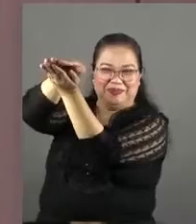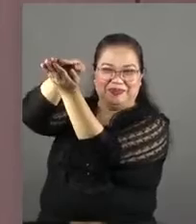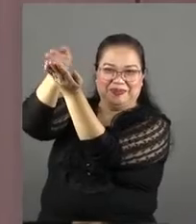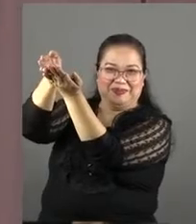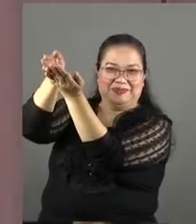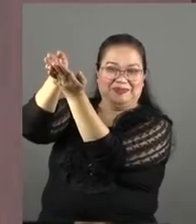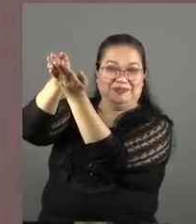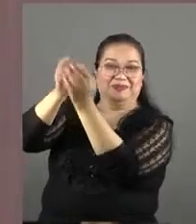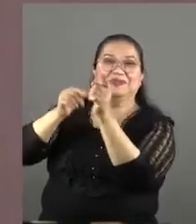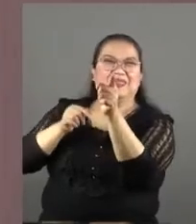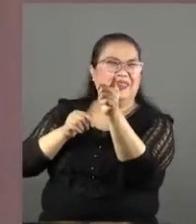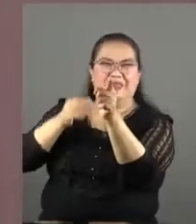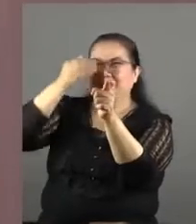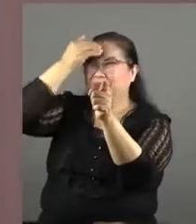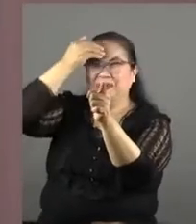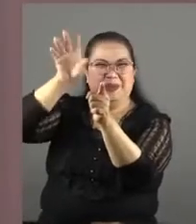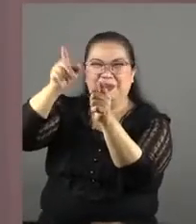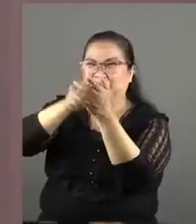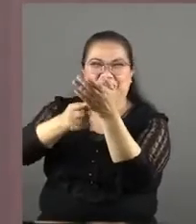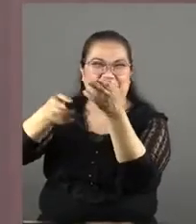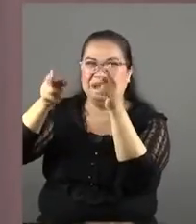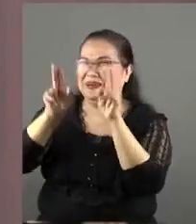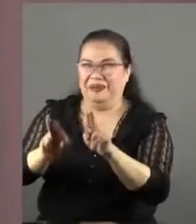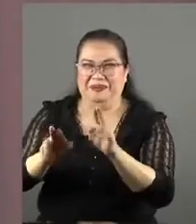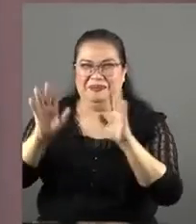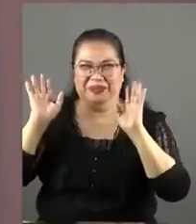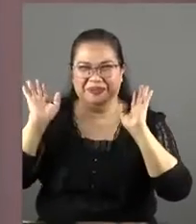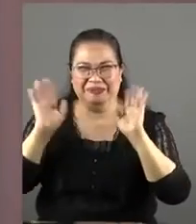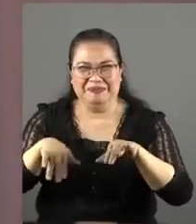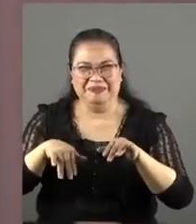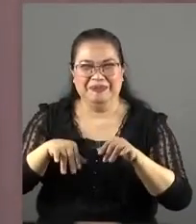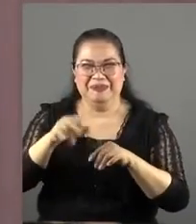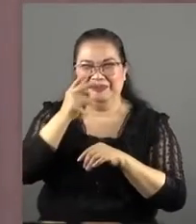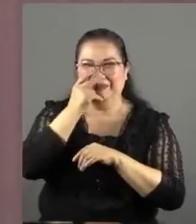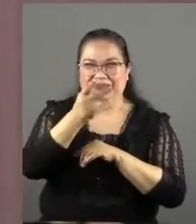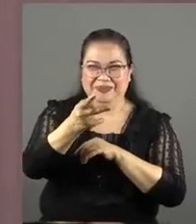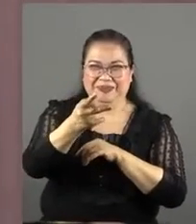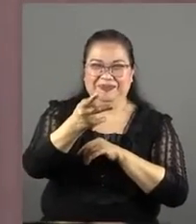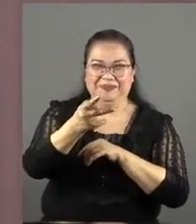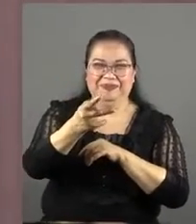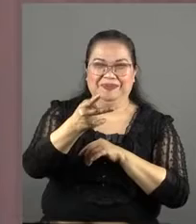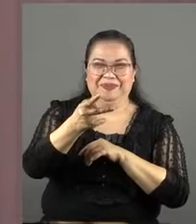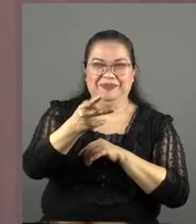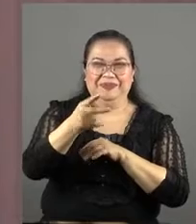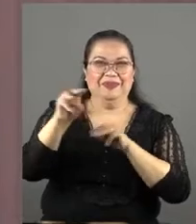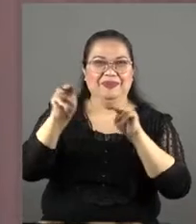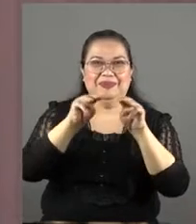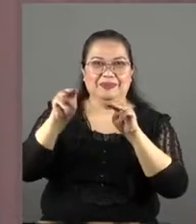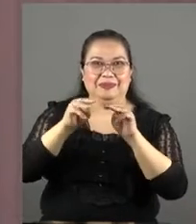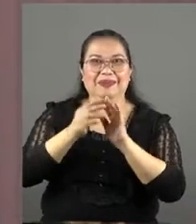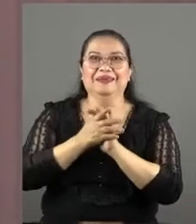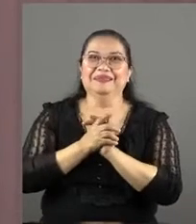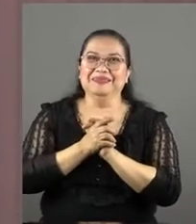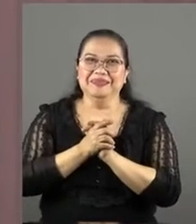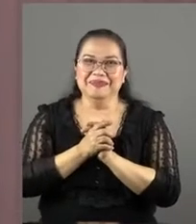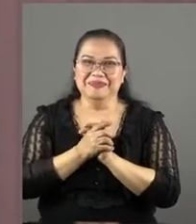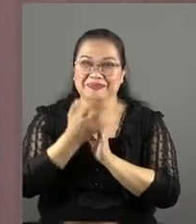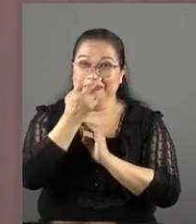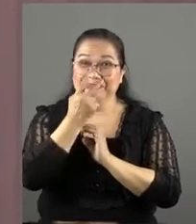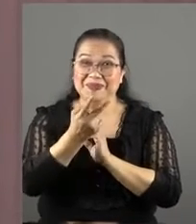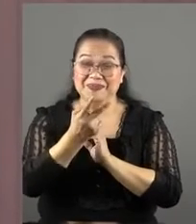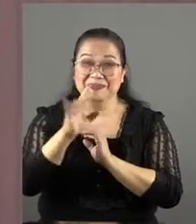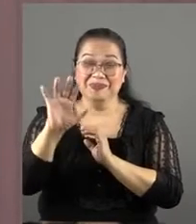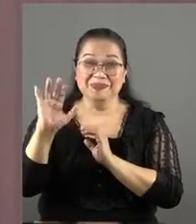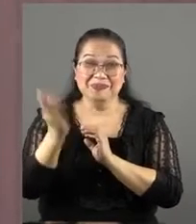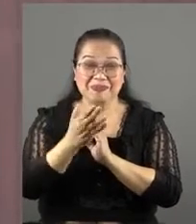to that is, you don't even know what's going to happen, you know? Oh, look, she's moving or something like that. I